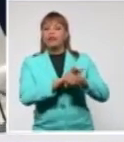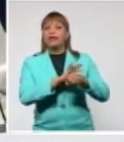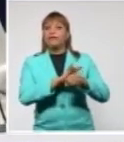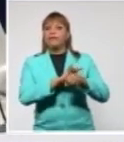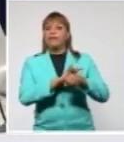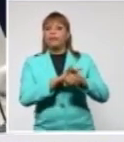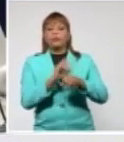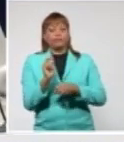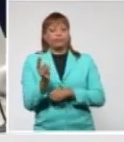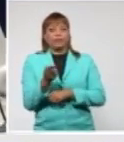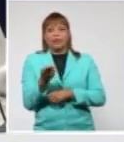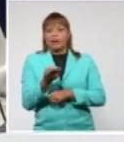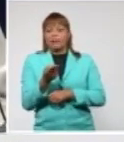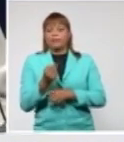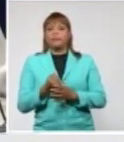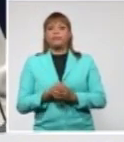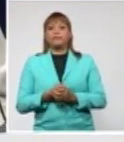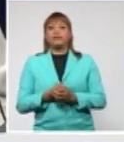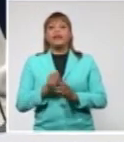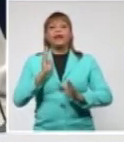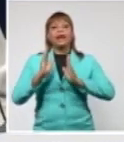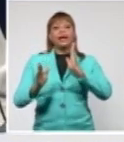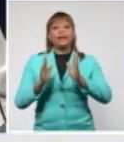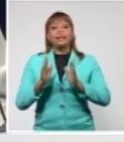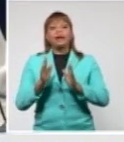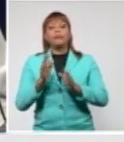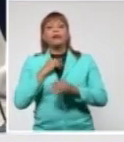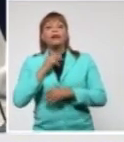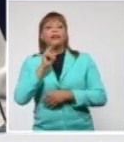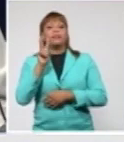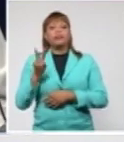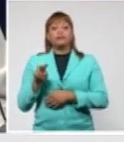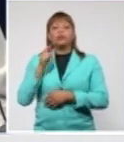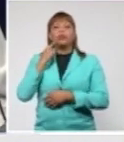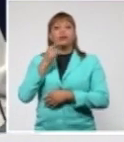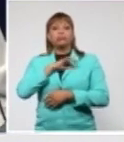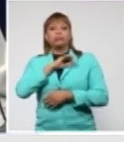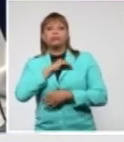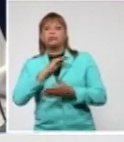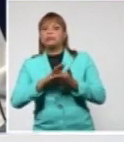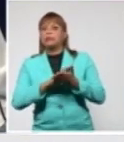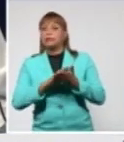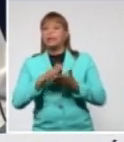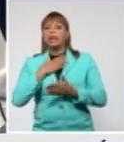to determine the source of infection in 3 cases diagnosed yesterday.